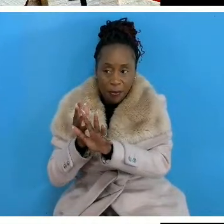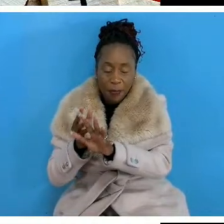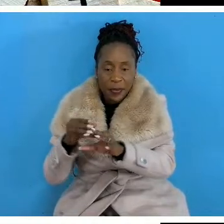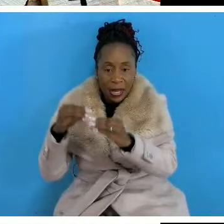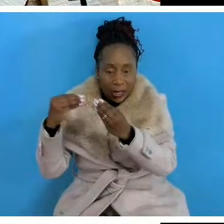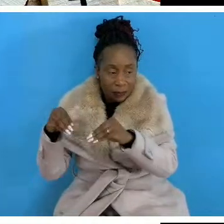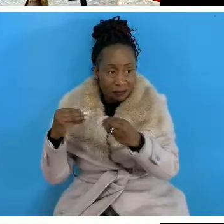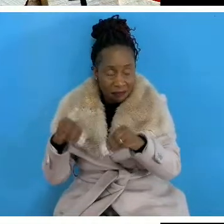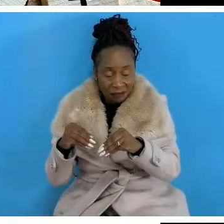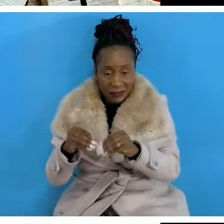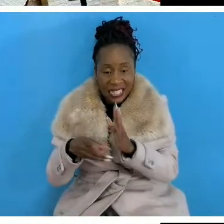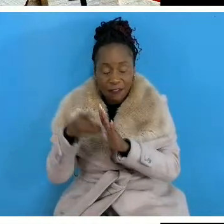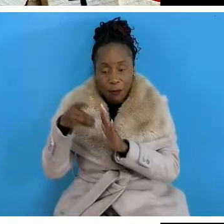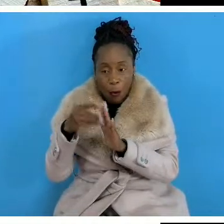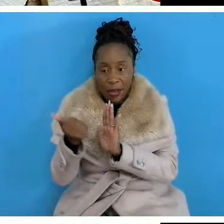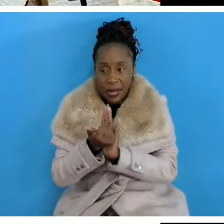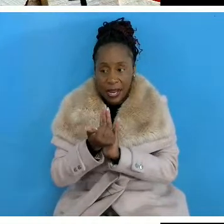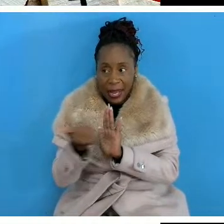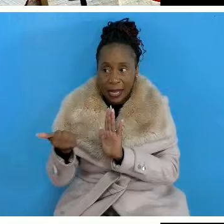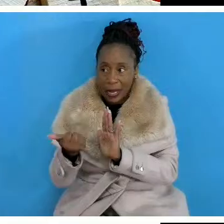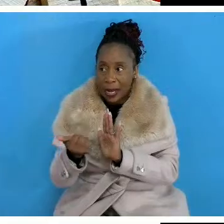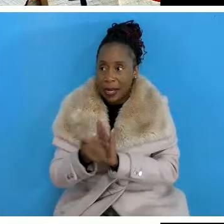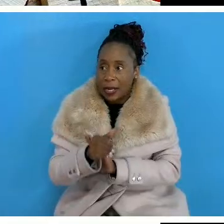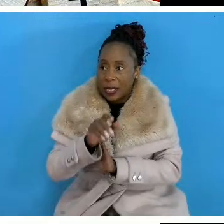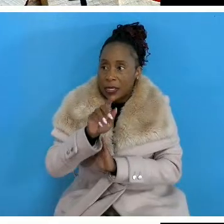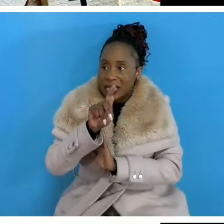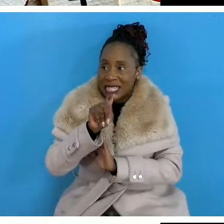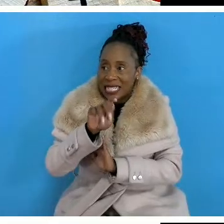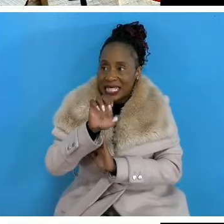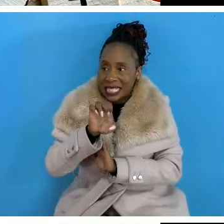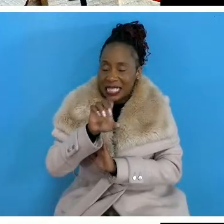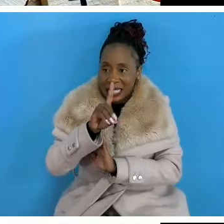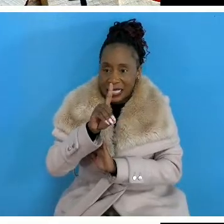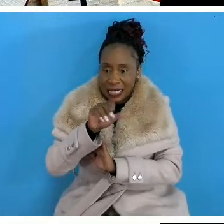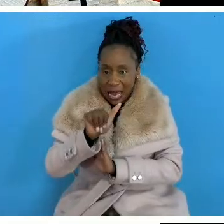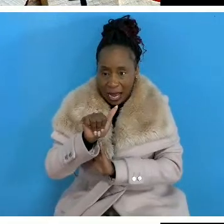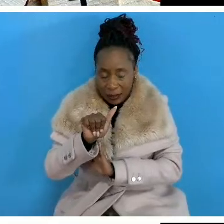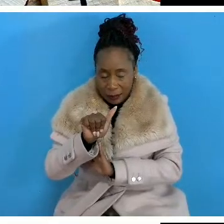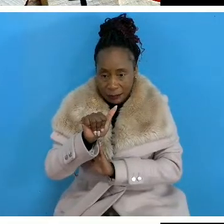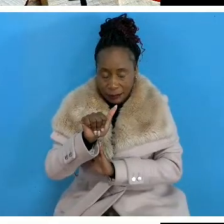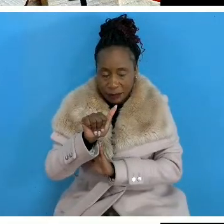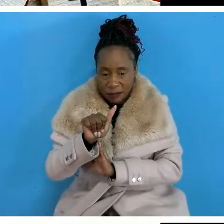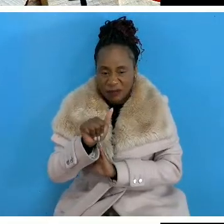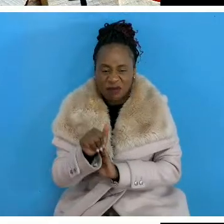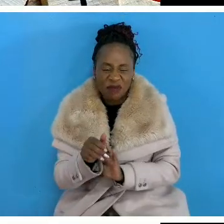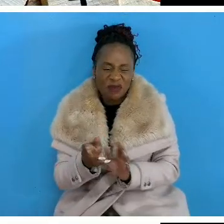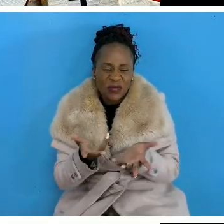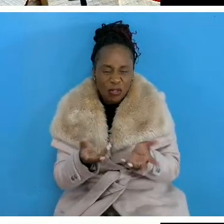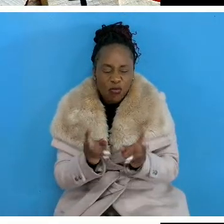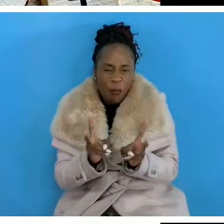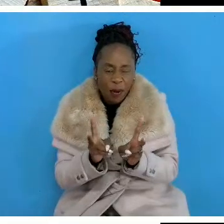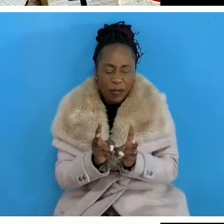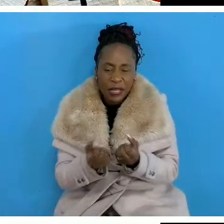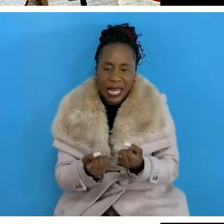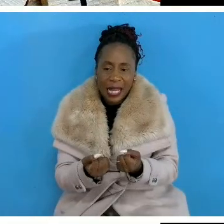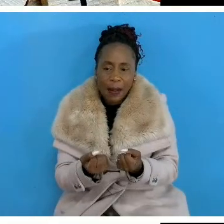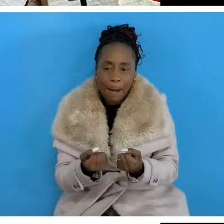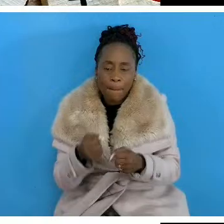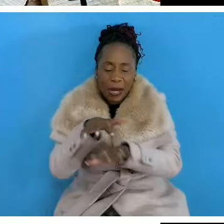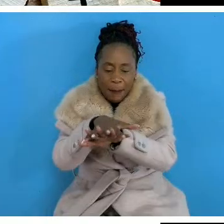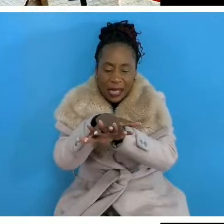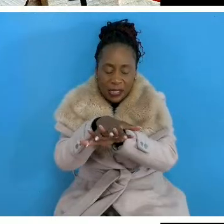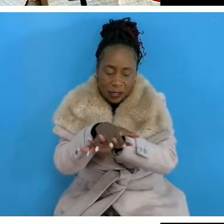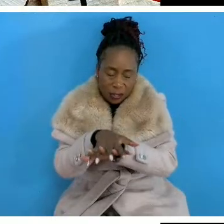Development Act, normally called the TIDA. So basically, it's an implementation as to how, as